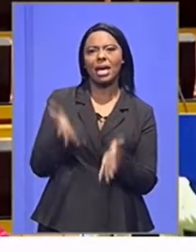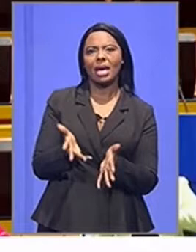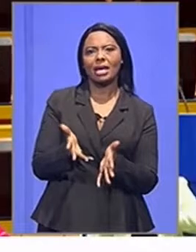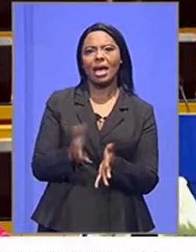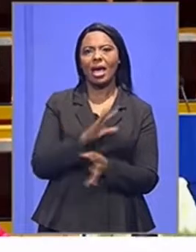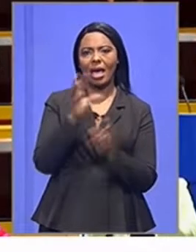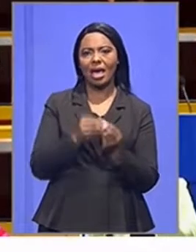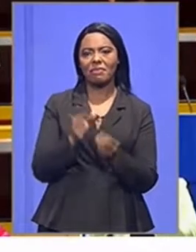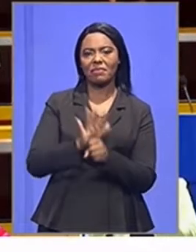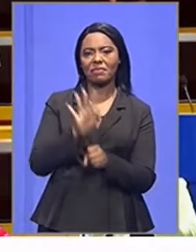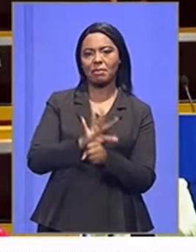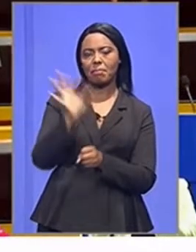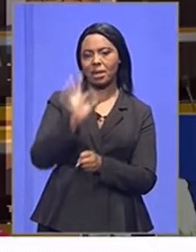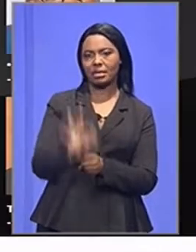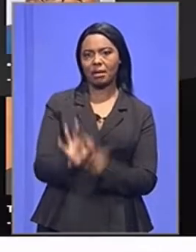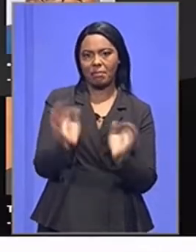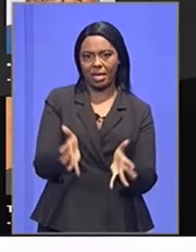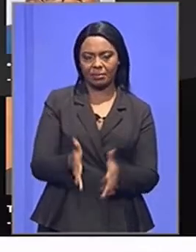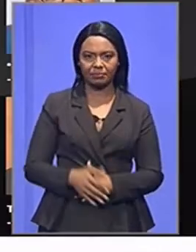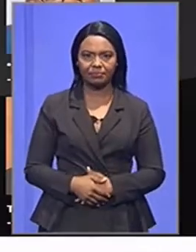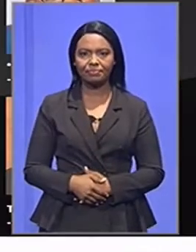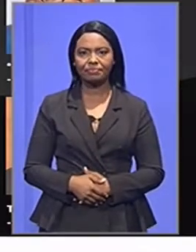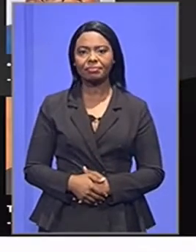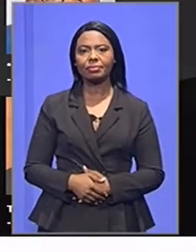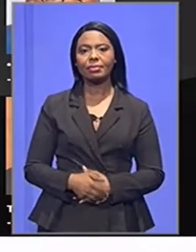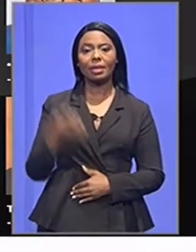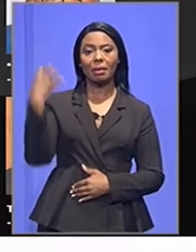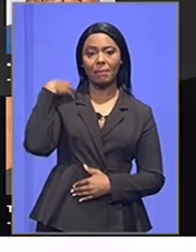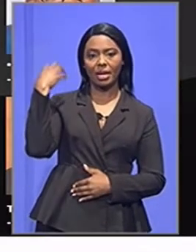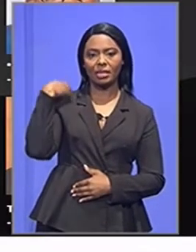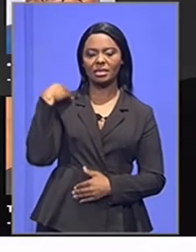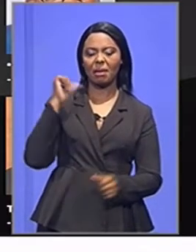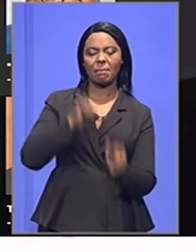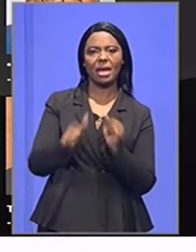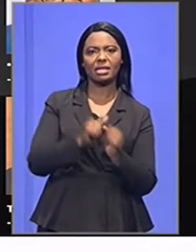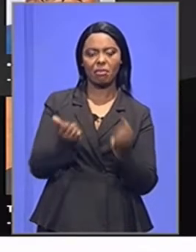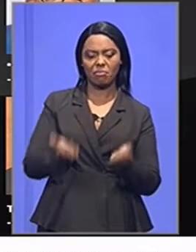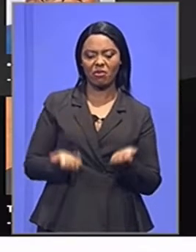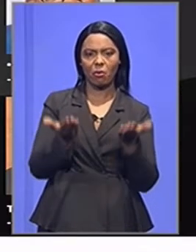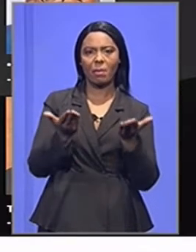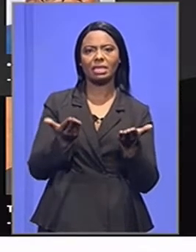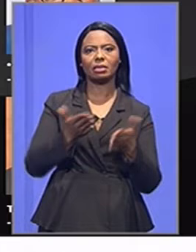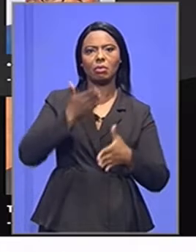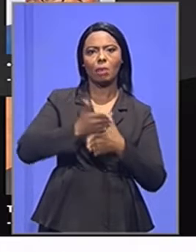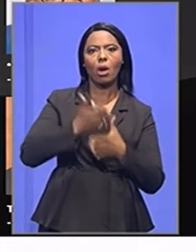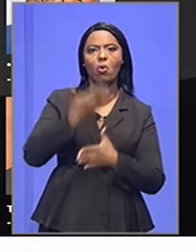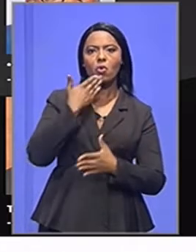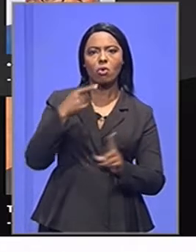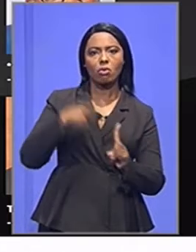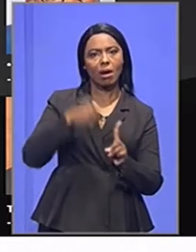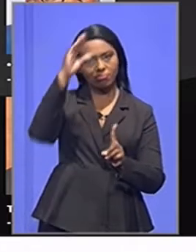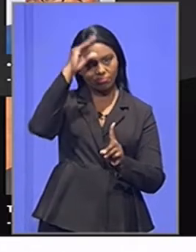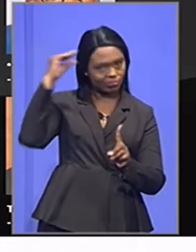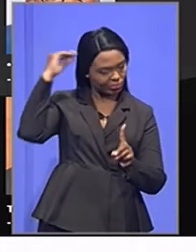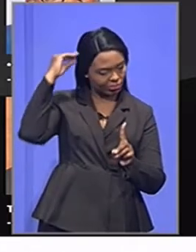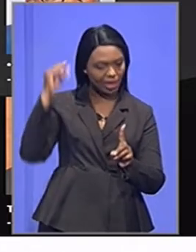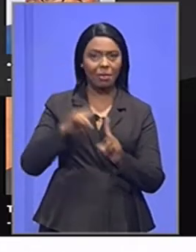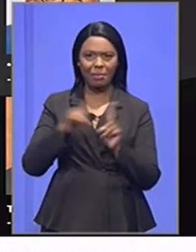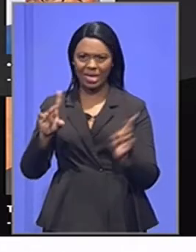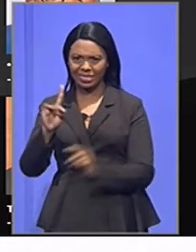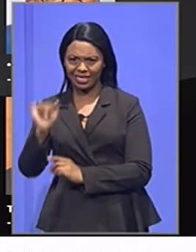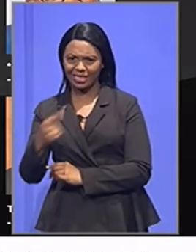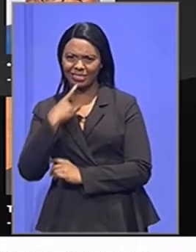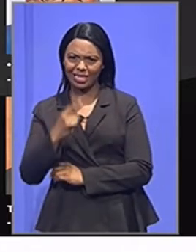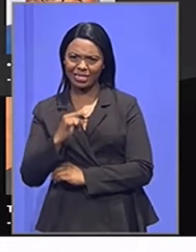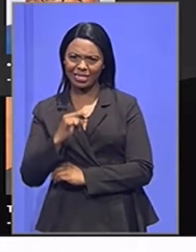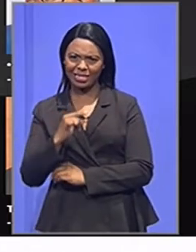50 tse di neng di totilwe. Tona e diragaditseng botoka ke ya sepodisi Bekicele. Le fa DA e re tumallano ya gagwe